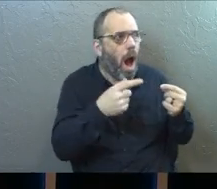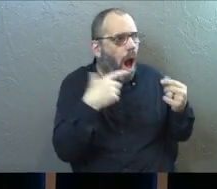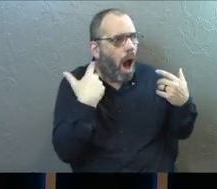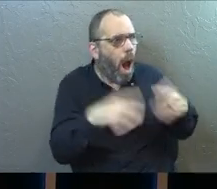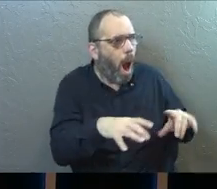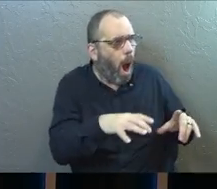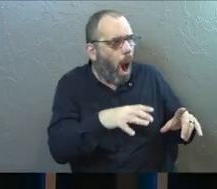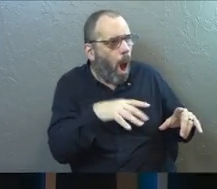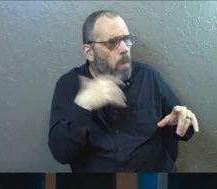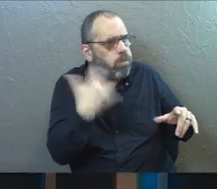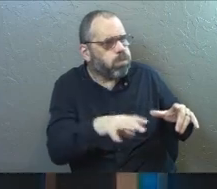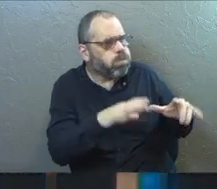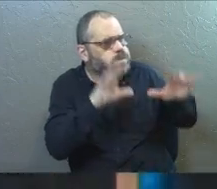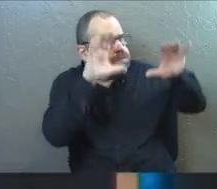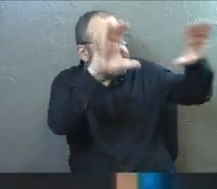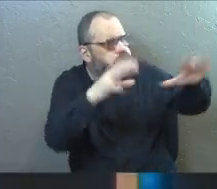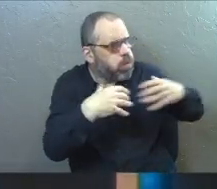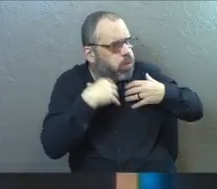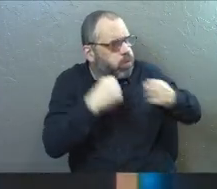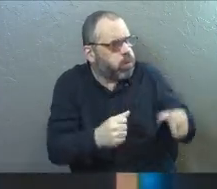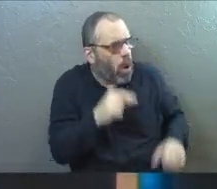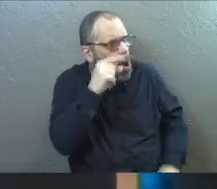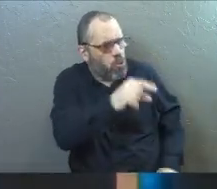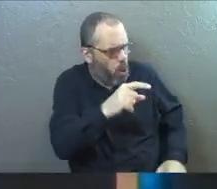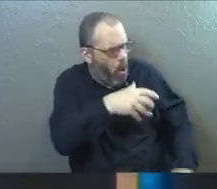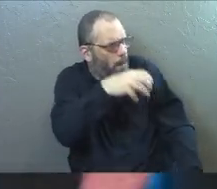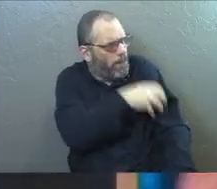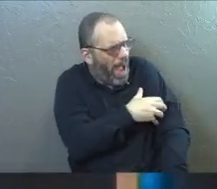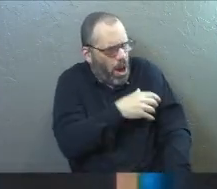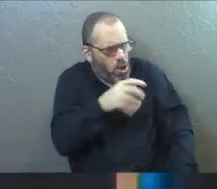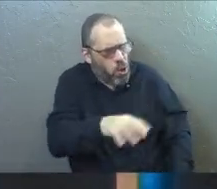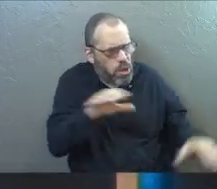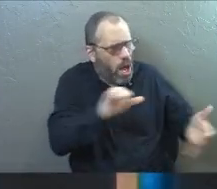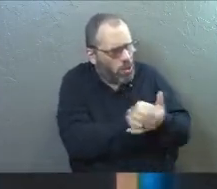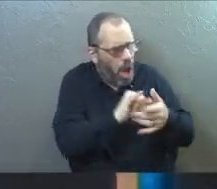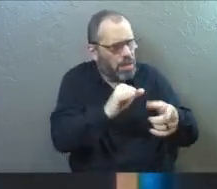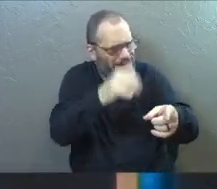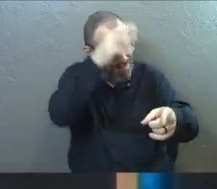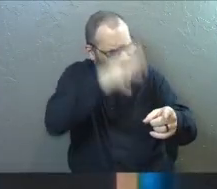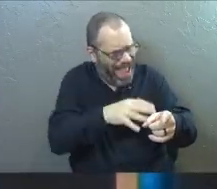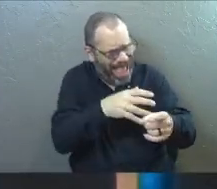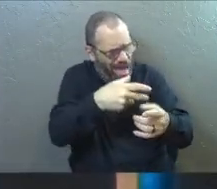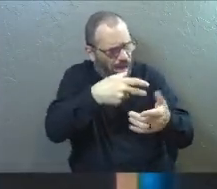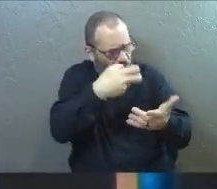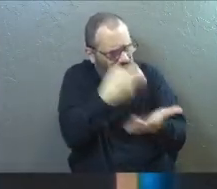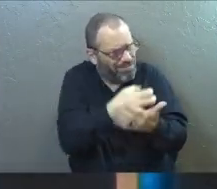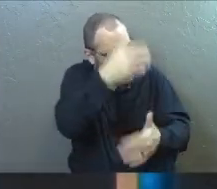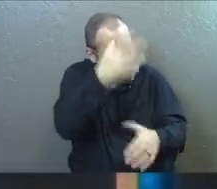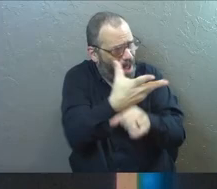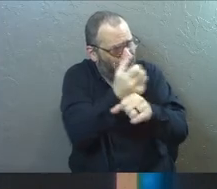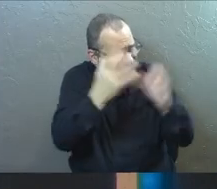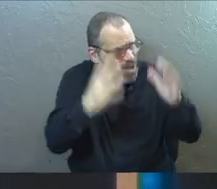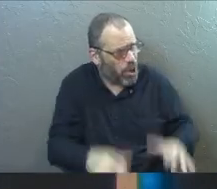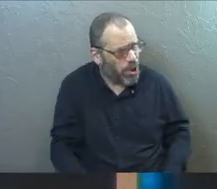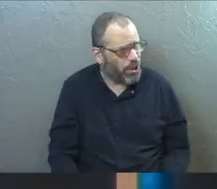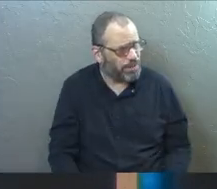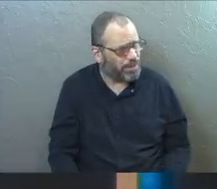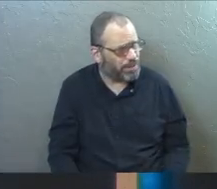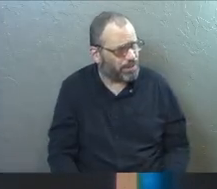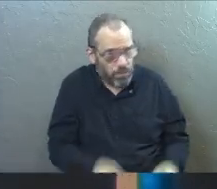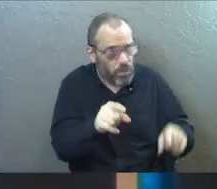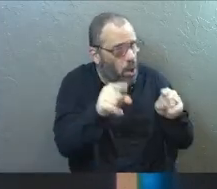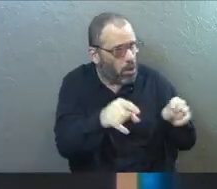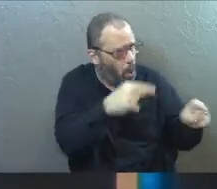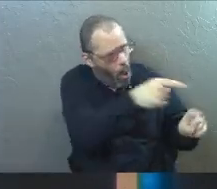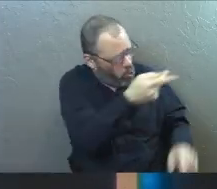guys must be just amazing. You guys must be so powerful. Look at what they did for this lame beggar. Look